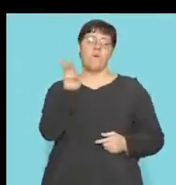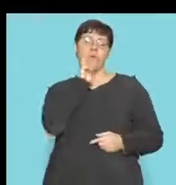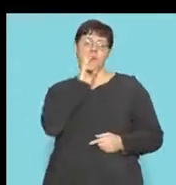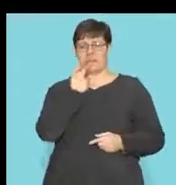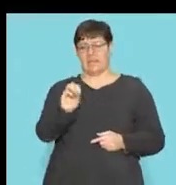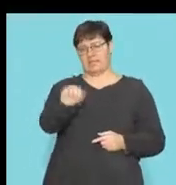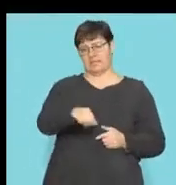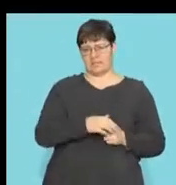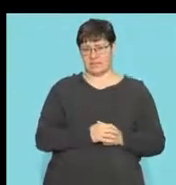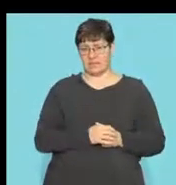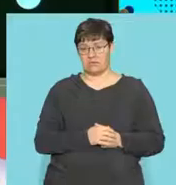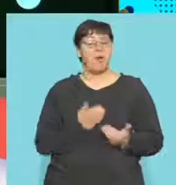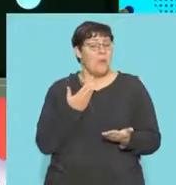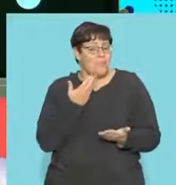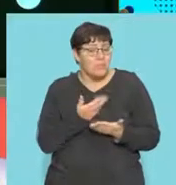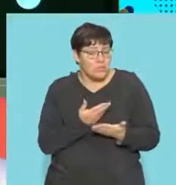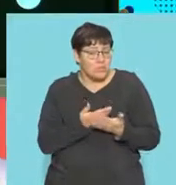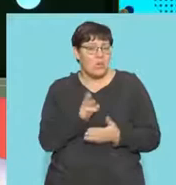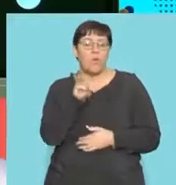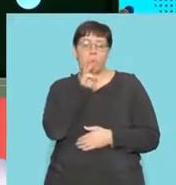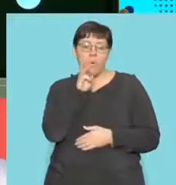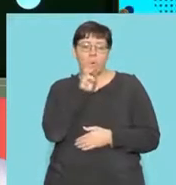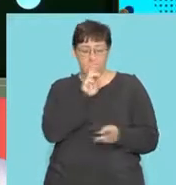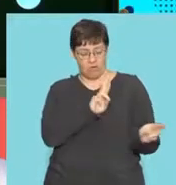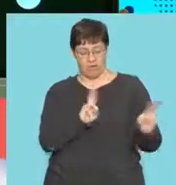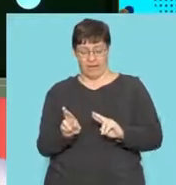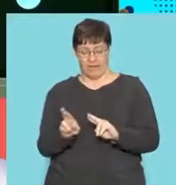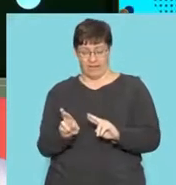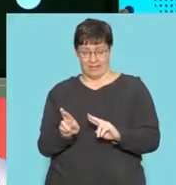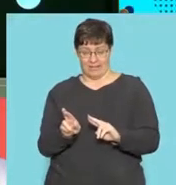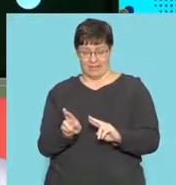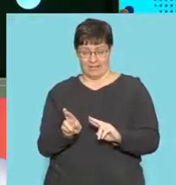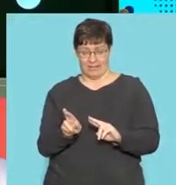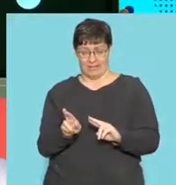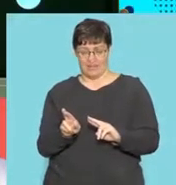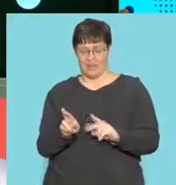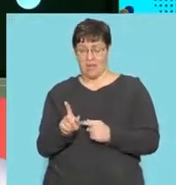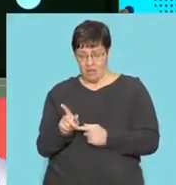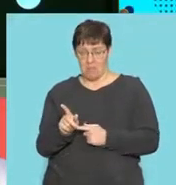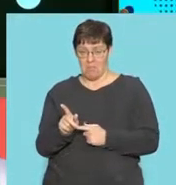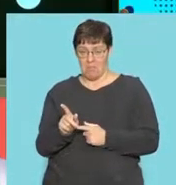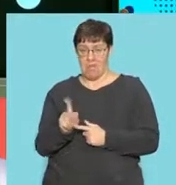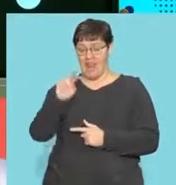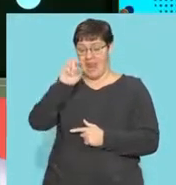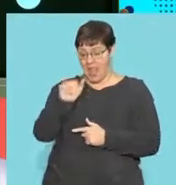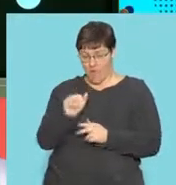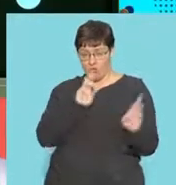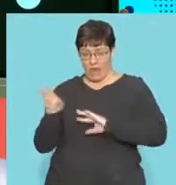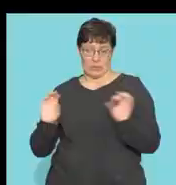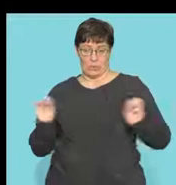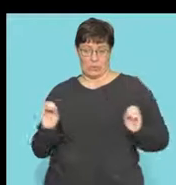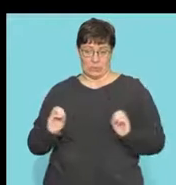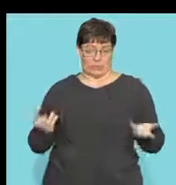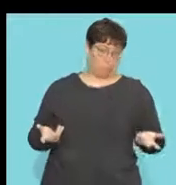there. So it's possible that the water is reacting and the sodium isn't reacting. Let's think about